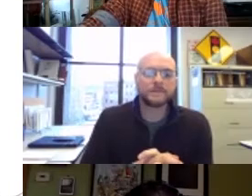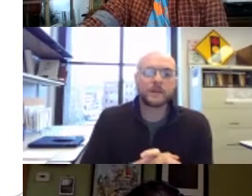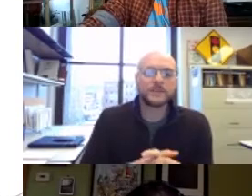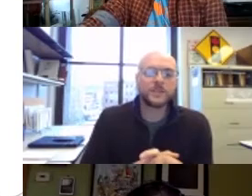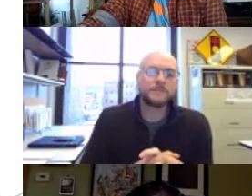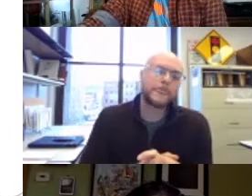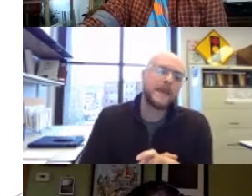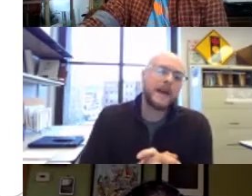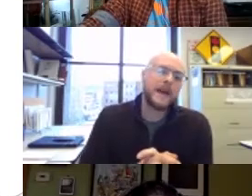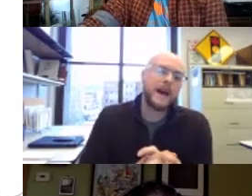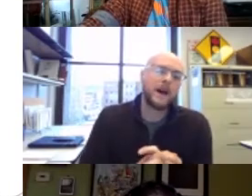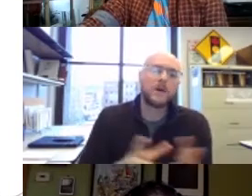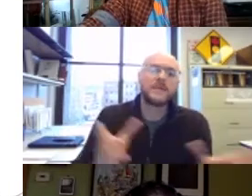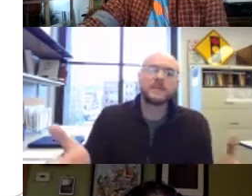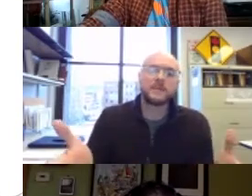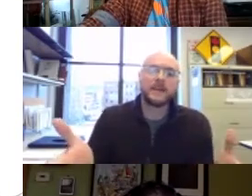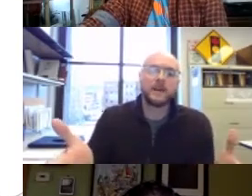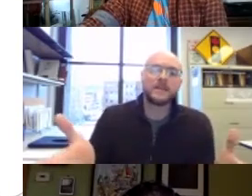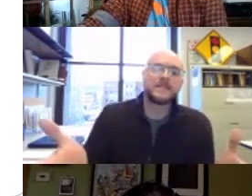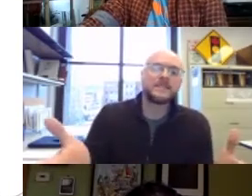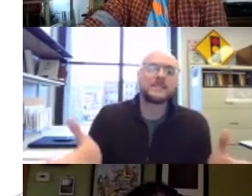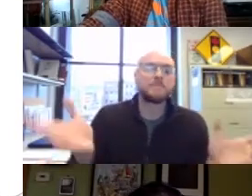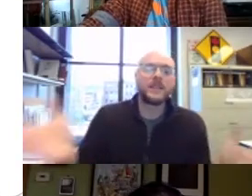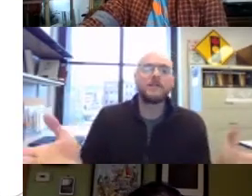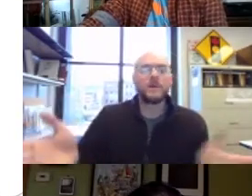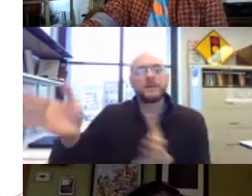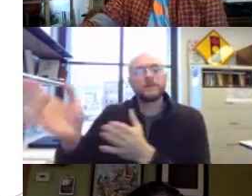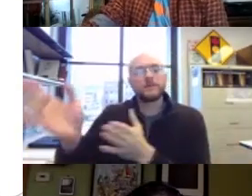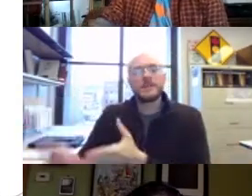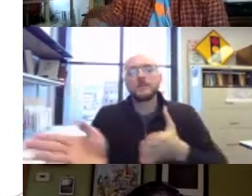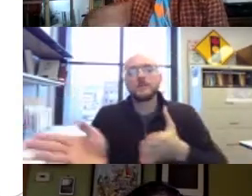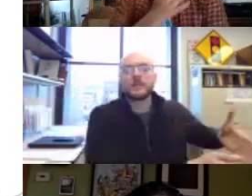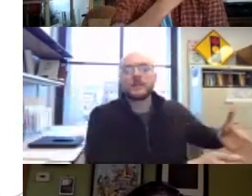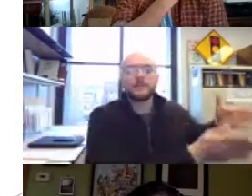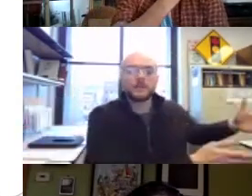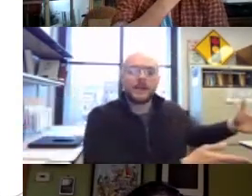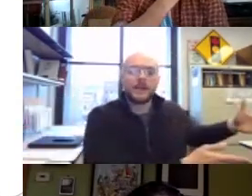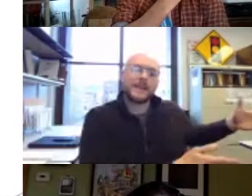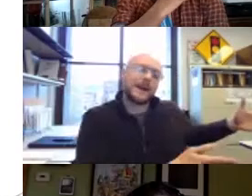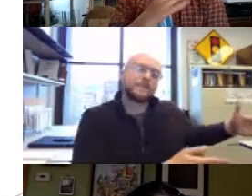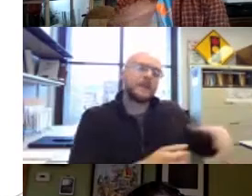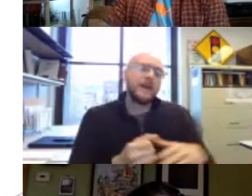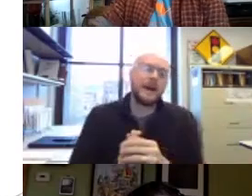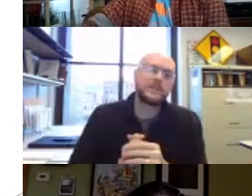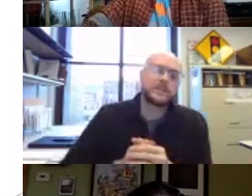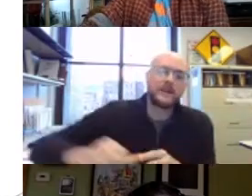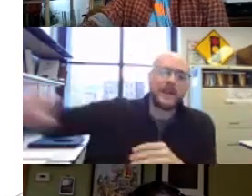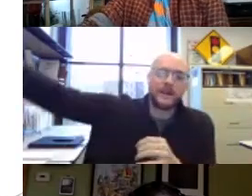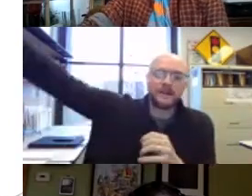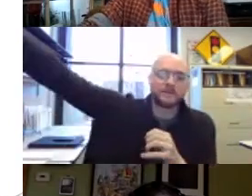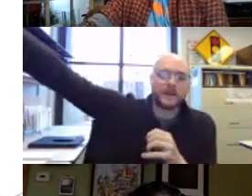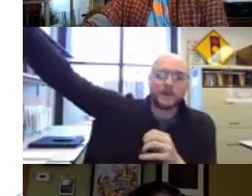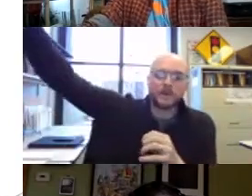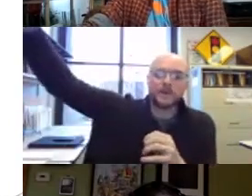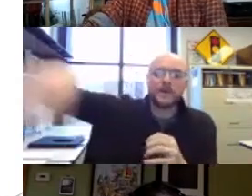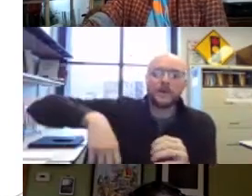for debate and conversation. All this is in plan what those sections we previously looked at laid out. So starting